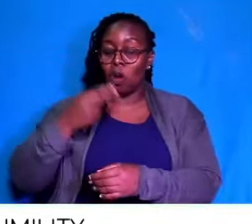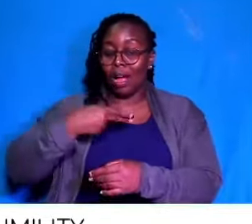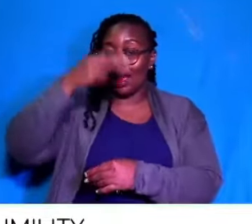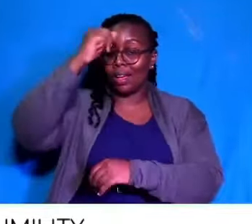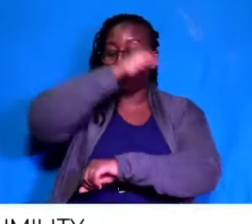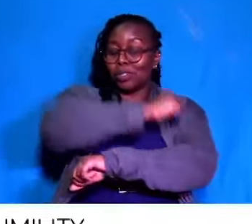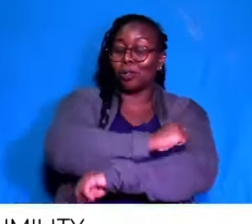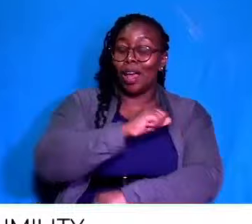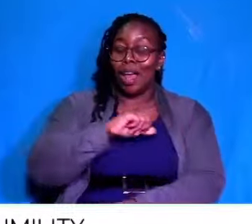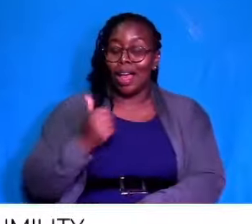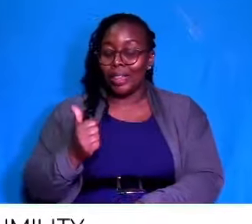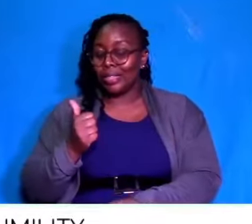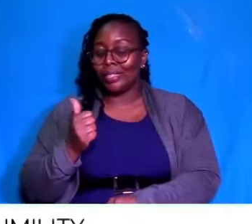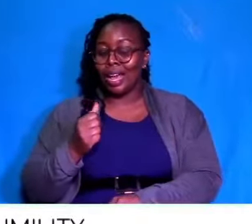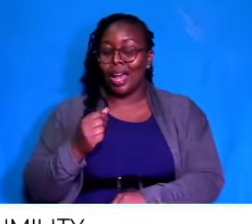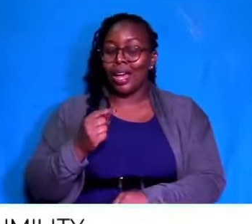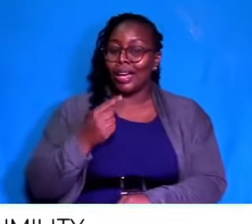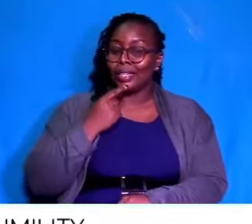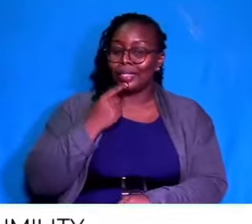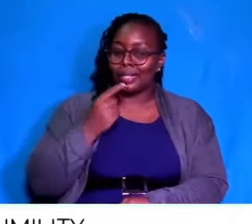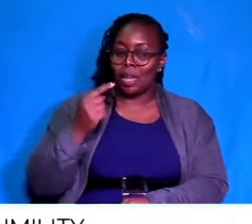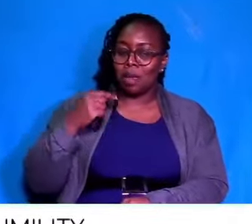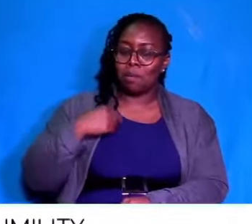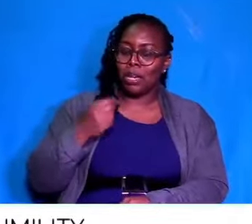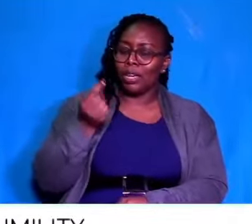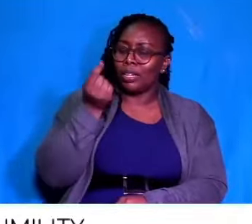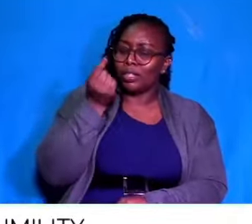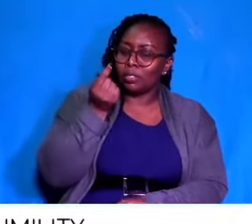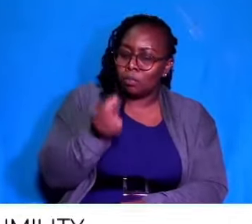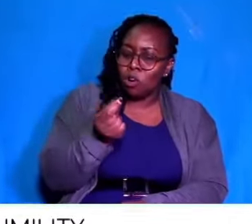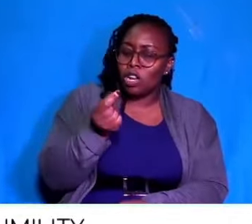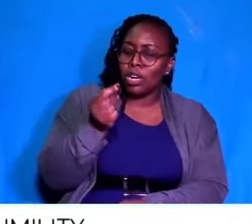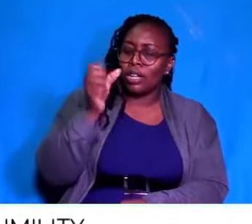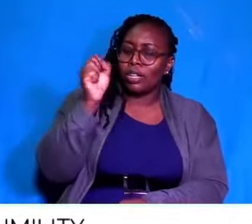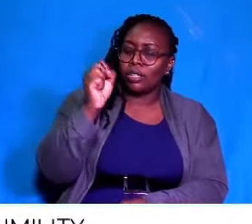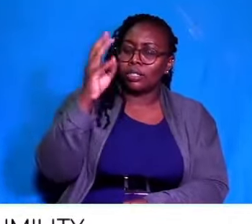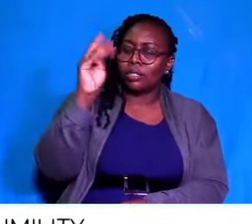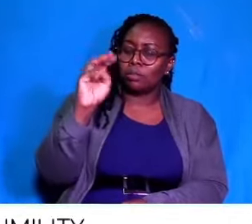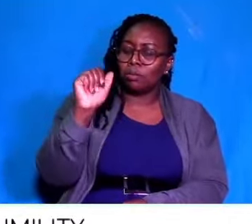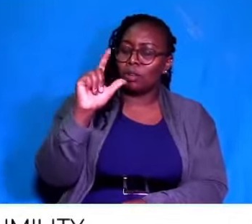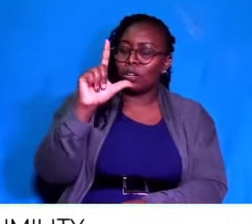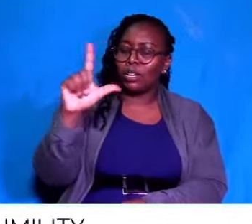same. By the time I went to university, they called me Micro because now surely.